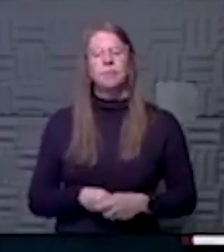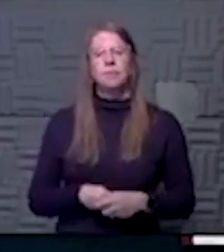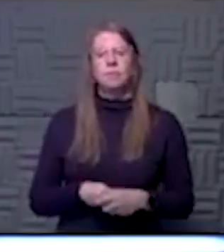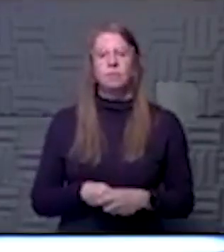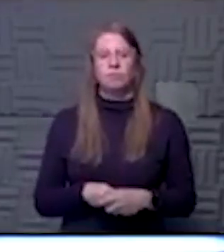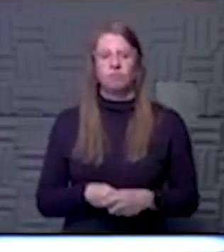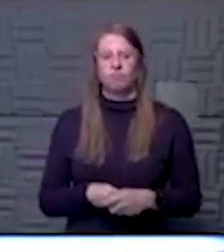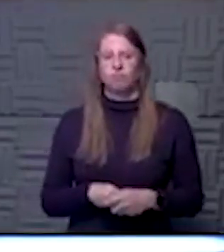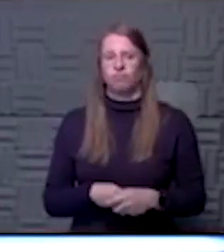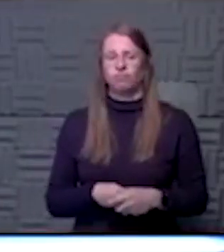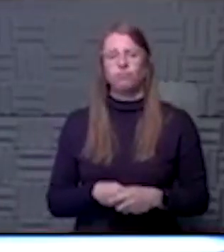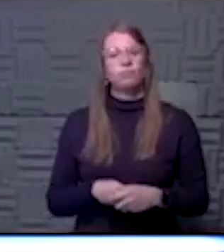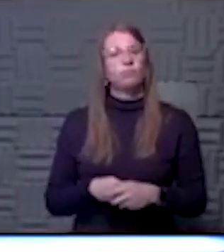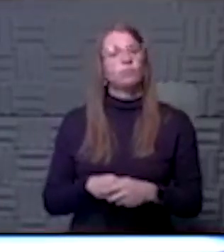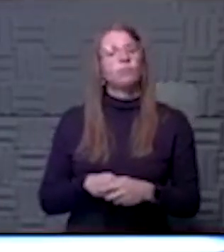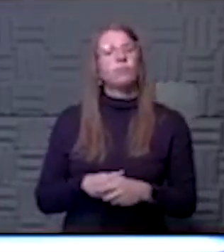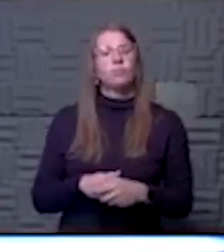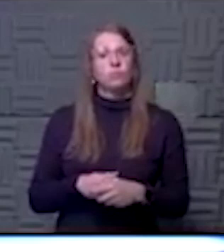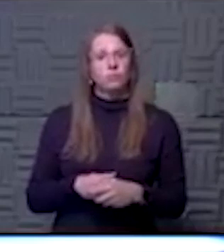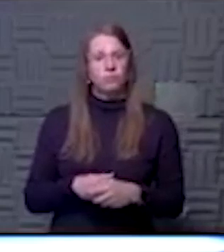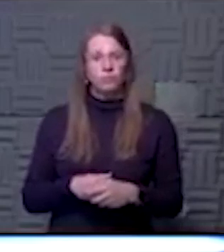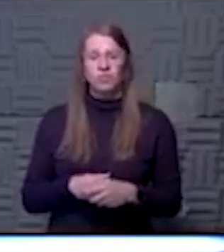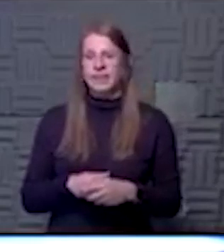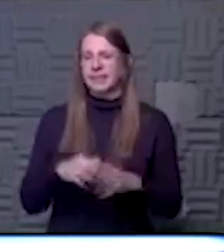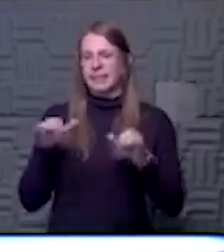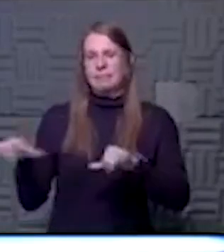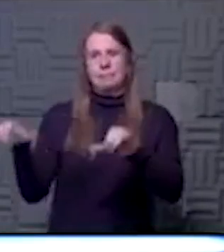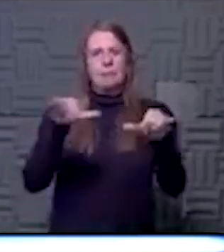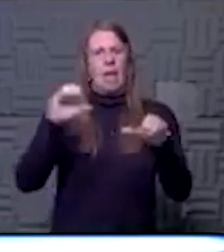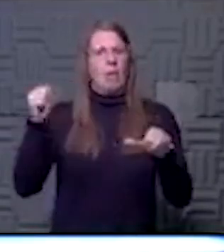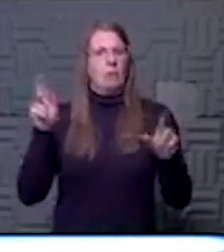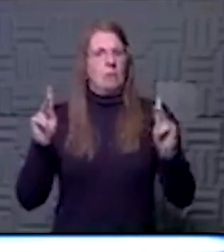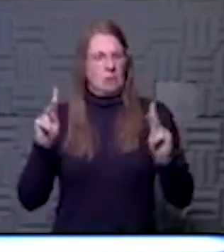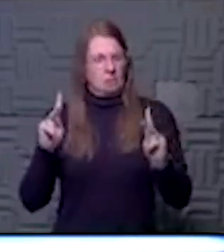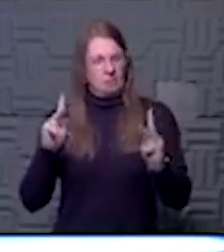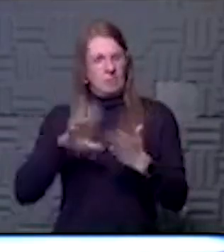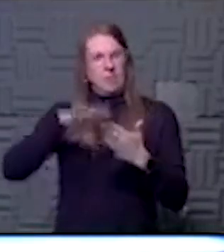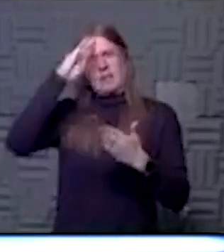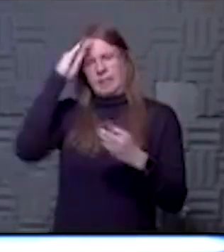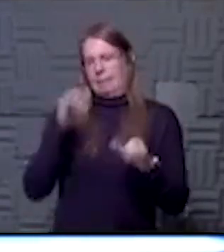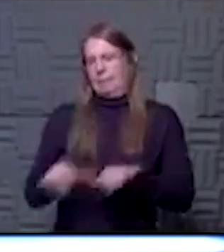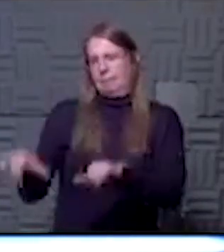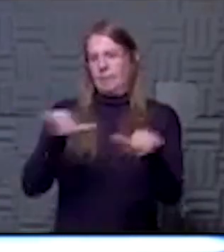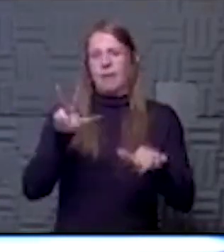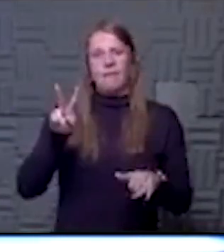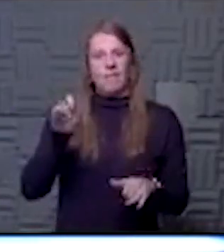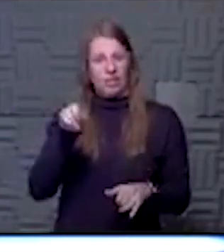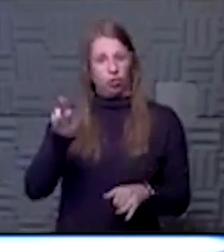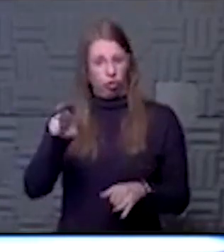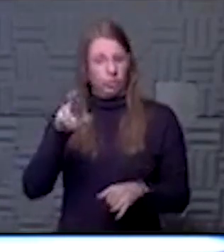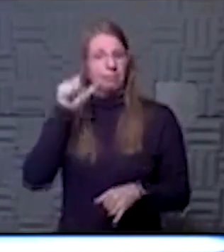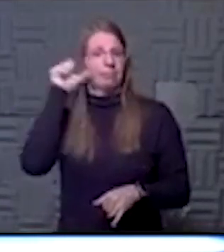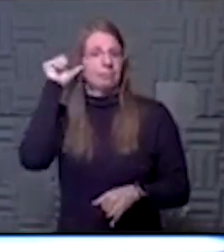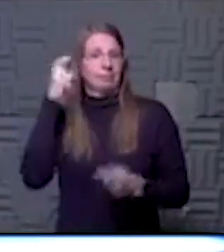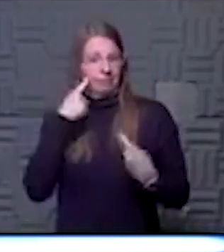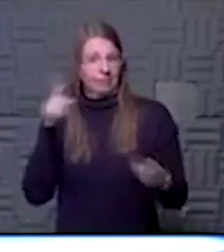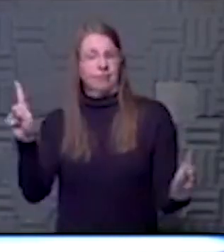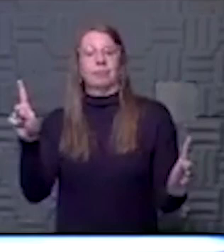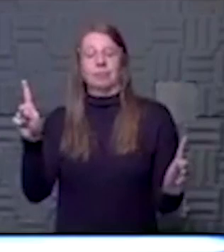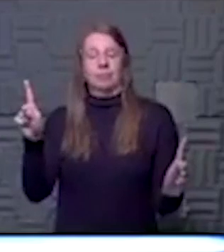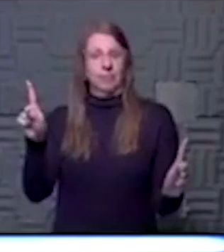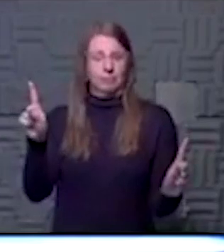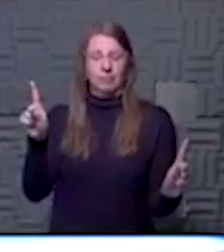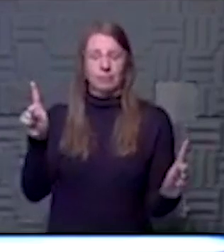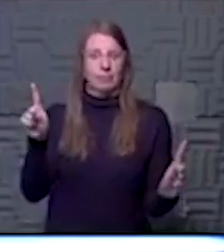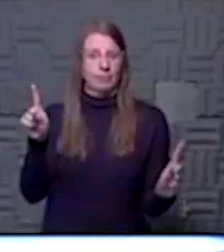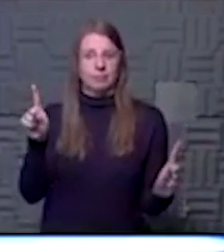We pretty much get a lot of what everyone else is hearing right now. We do know that yesterday Pfizer announced that they were not going